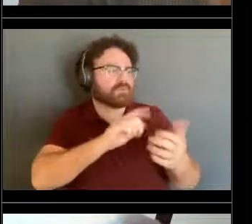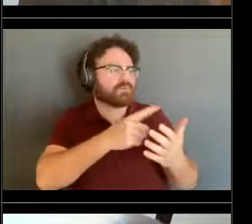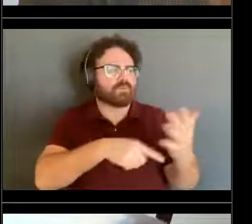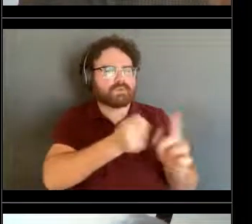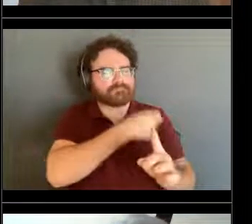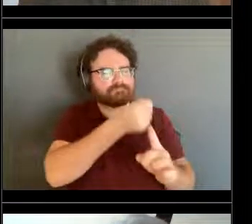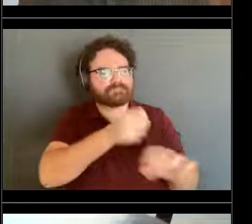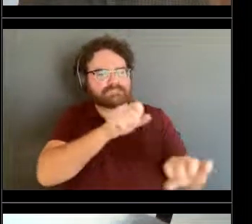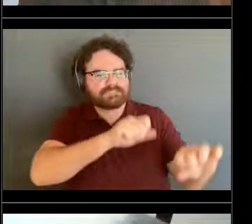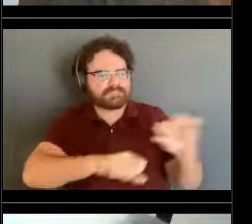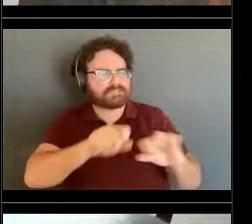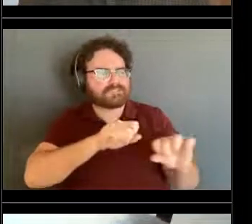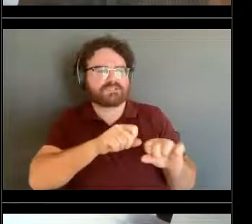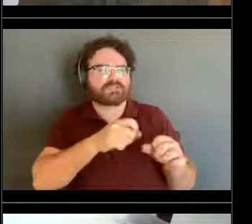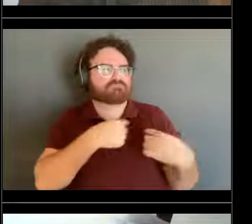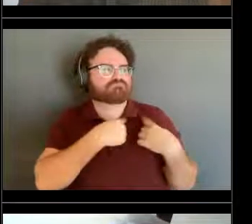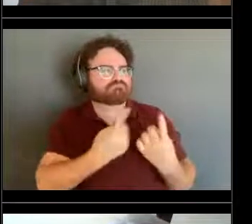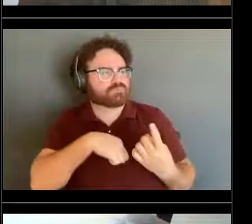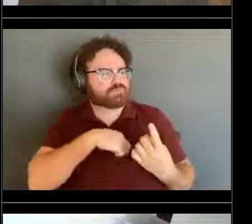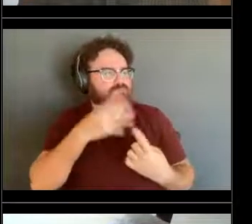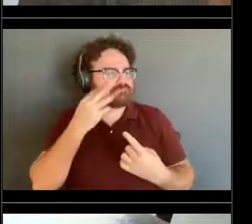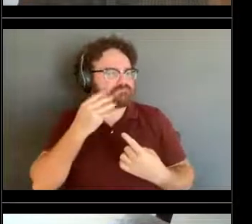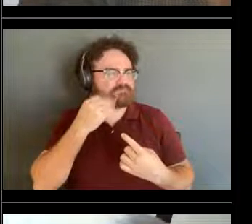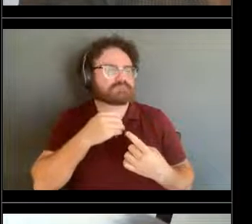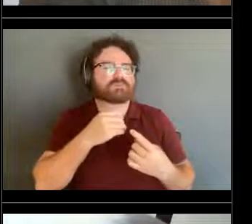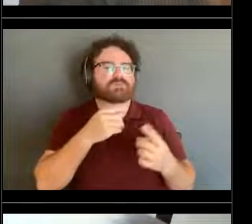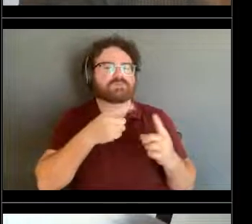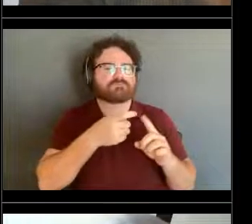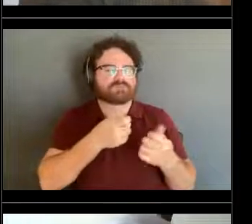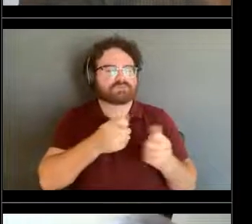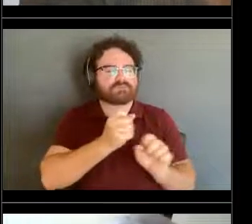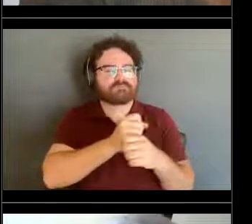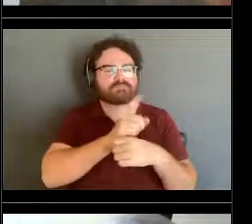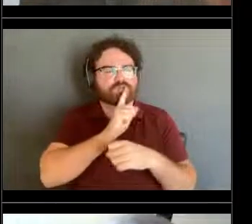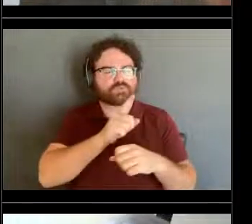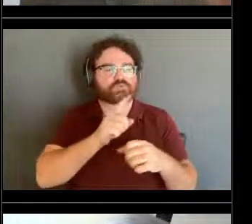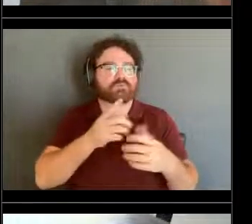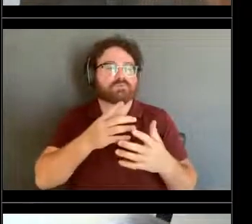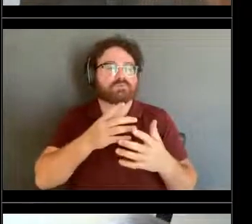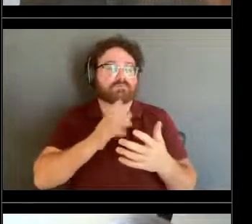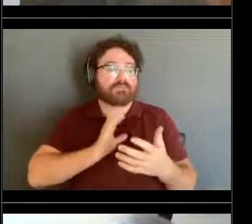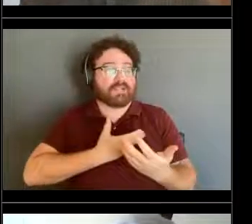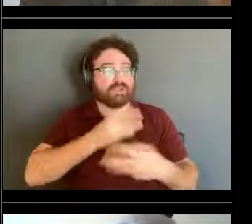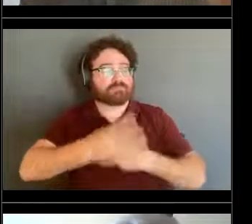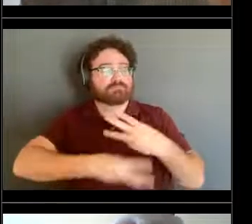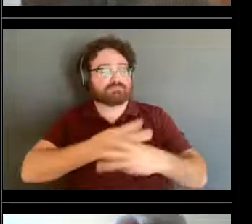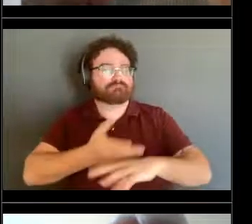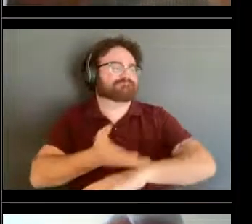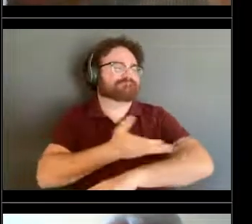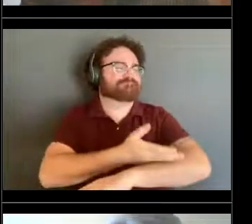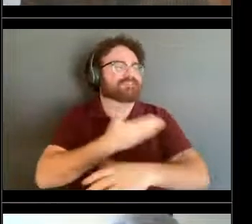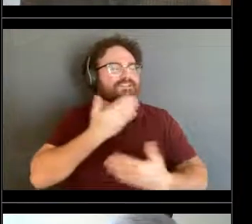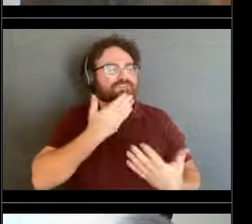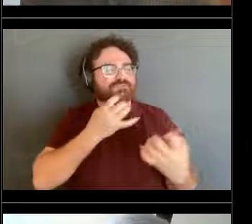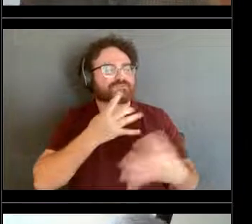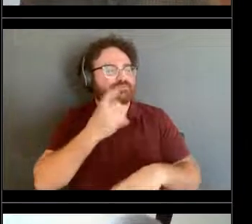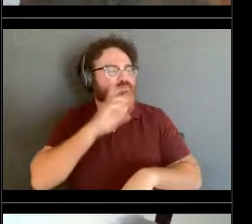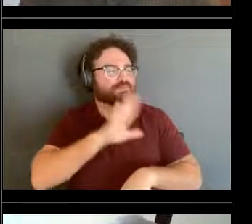that has had in trying to make the conditions in which we live better. I appreciate very much you taking the time being with